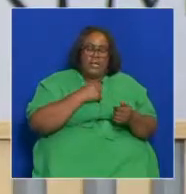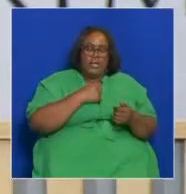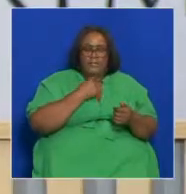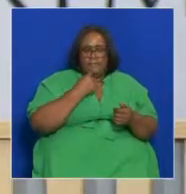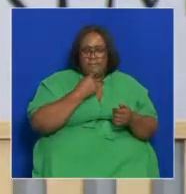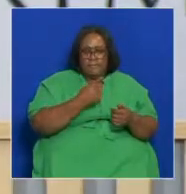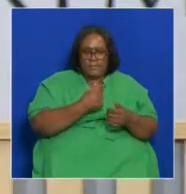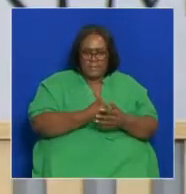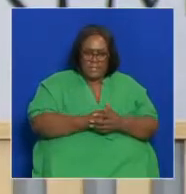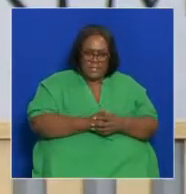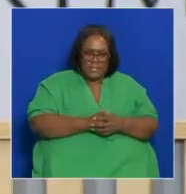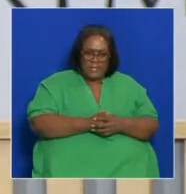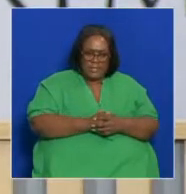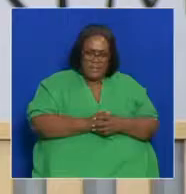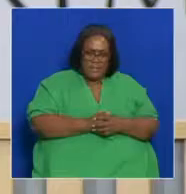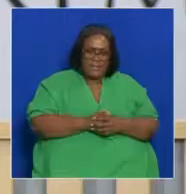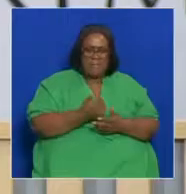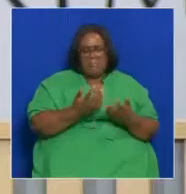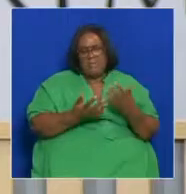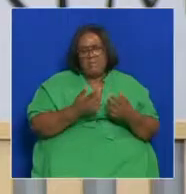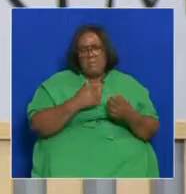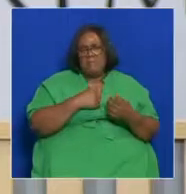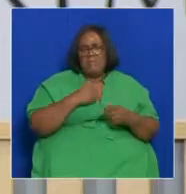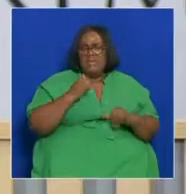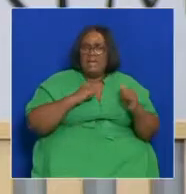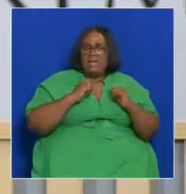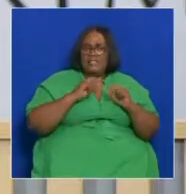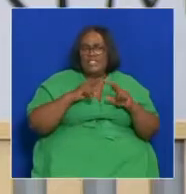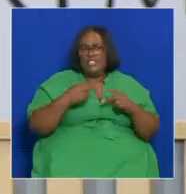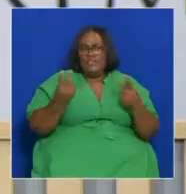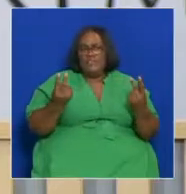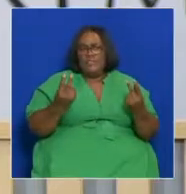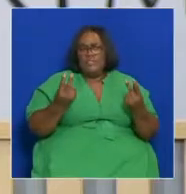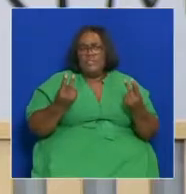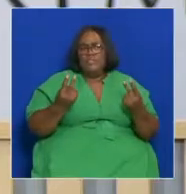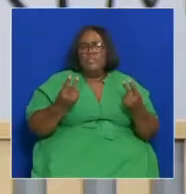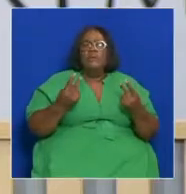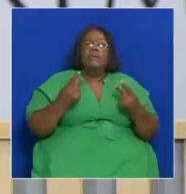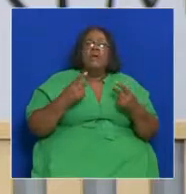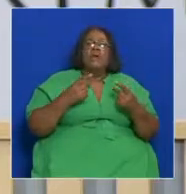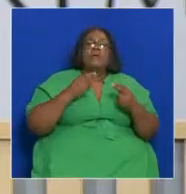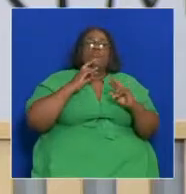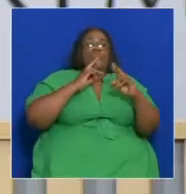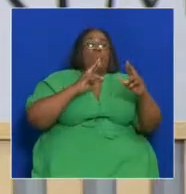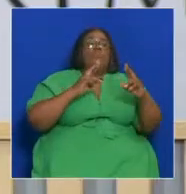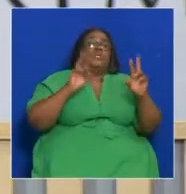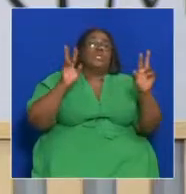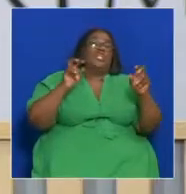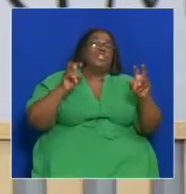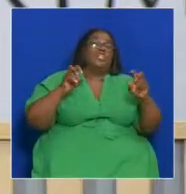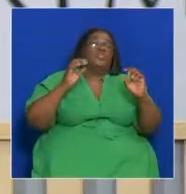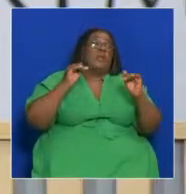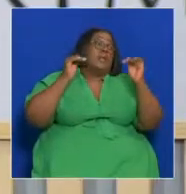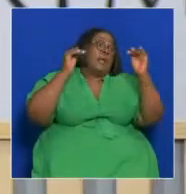maybe I should have acted differently by raising this issue at a higher level, so that